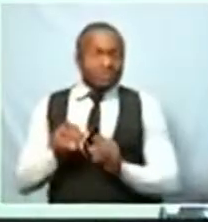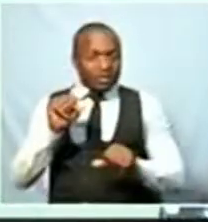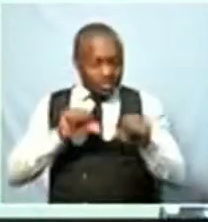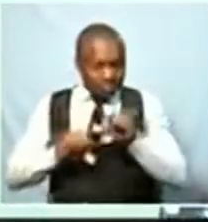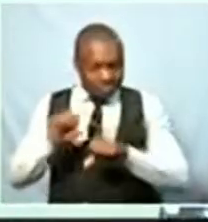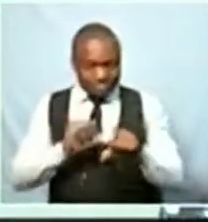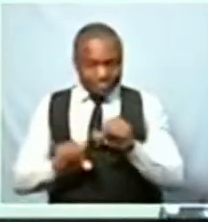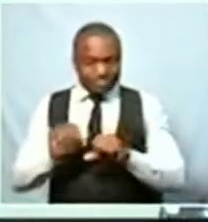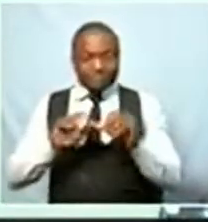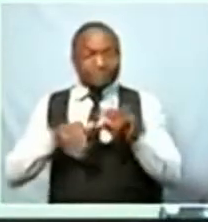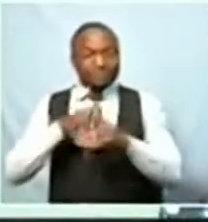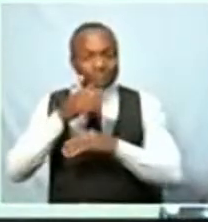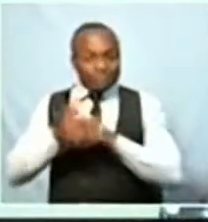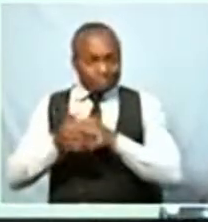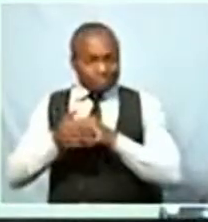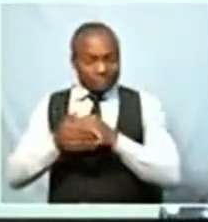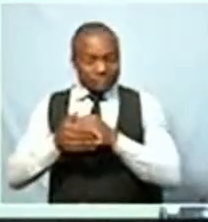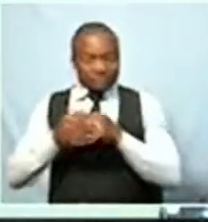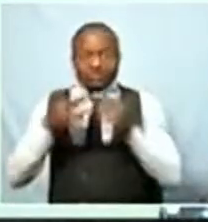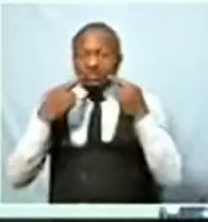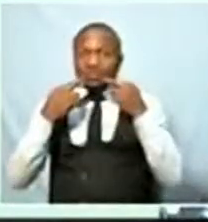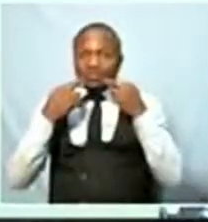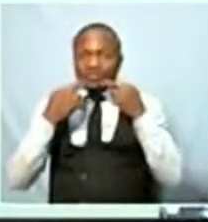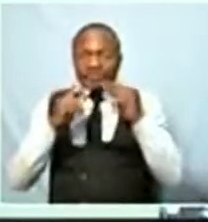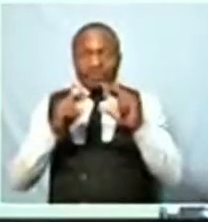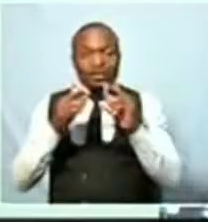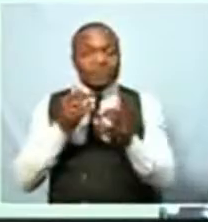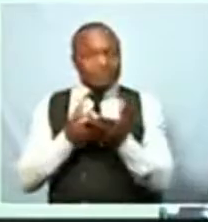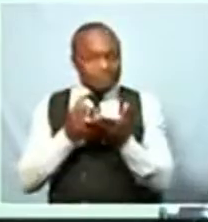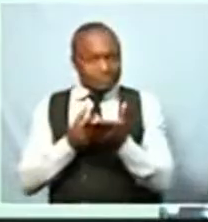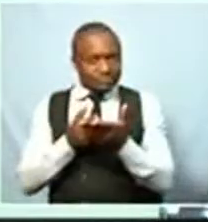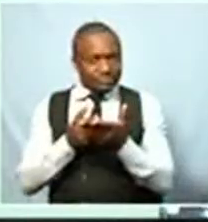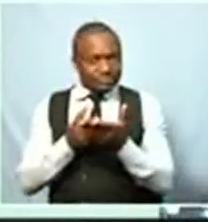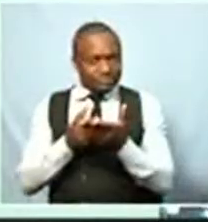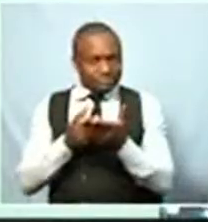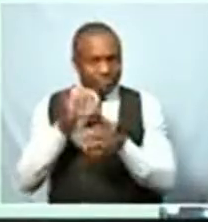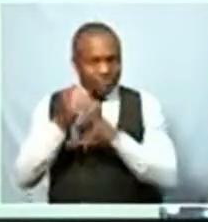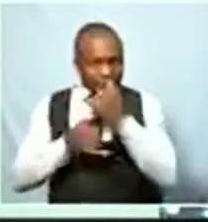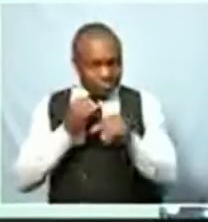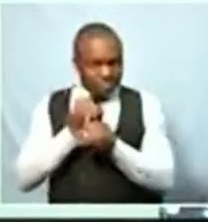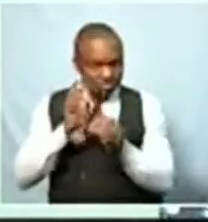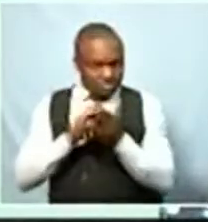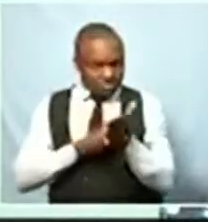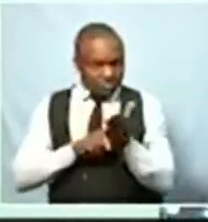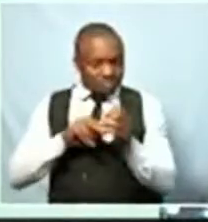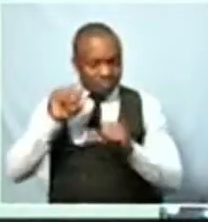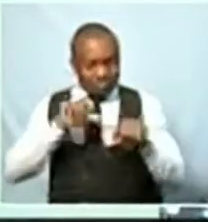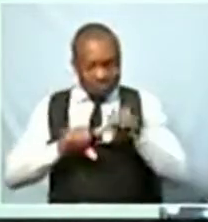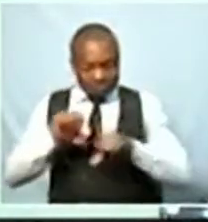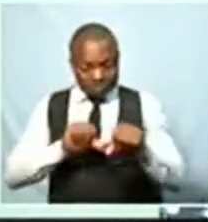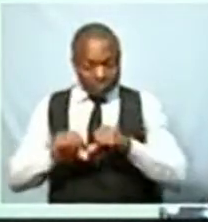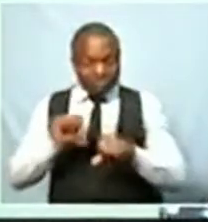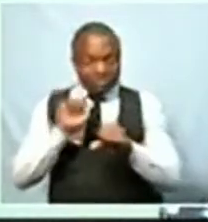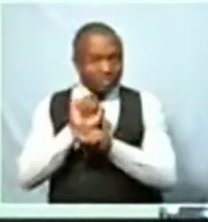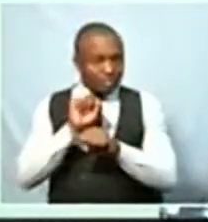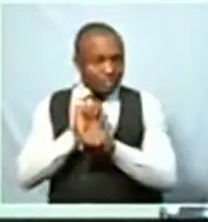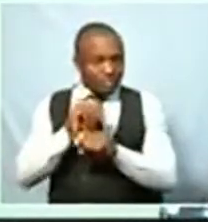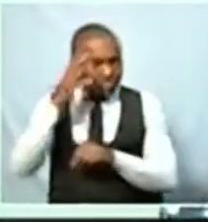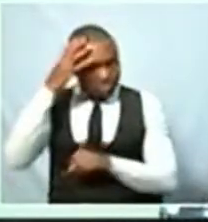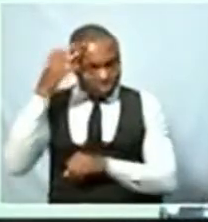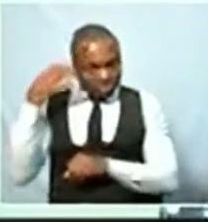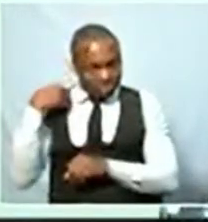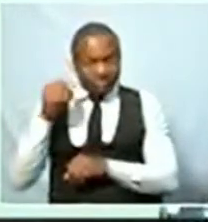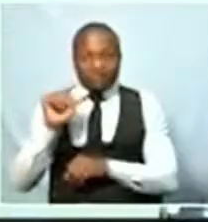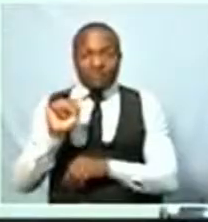expected output under this program is the production of the annual report on the performance of the Office of the Auditor General. This